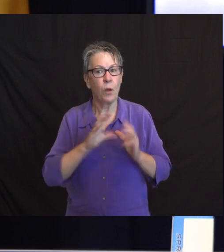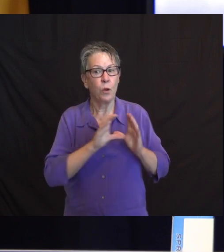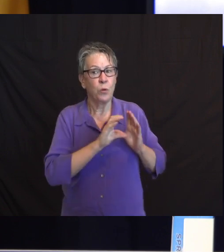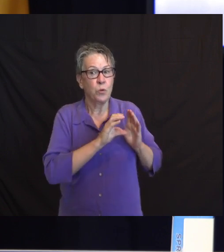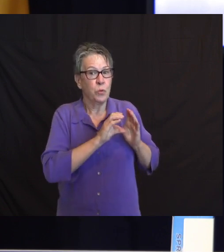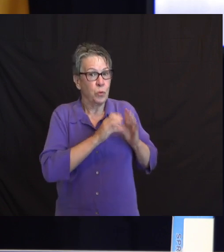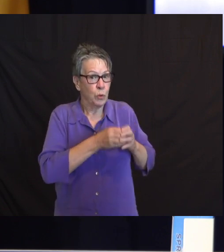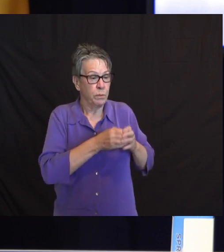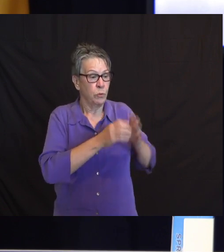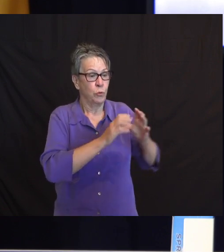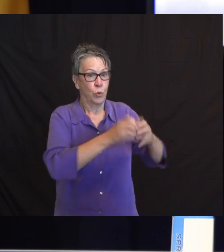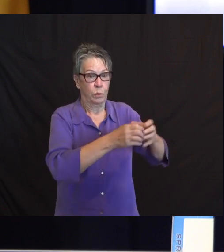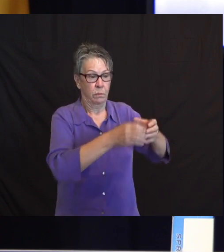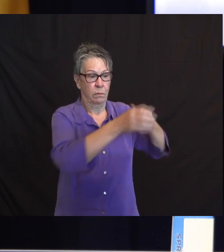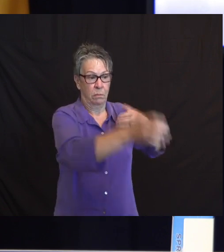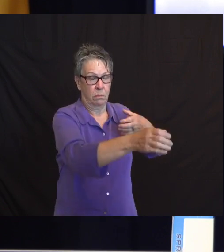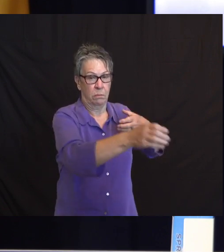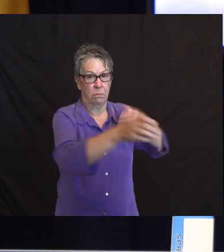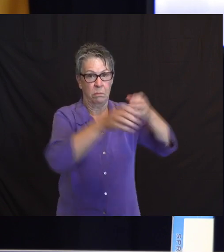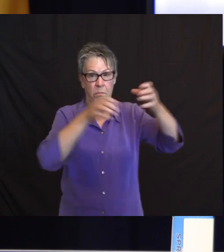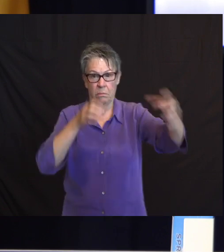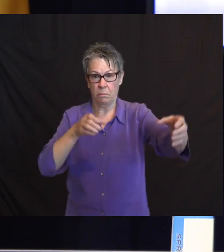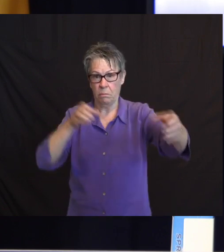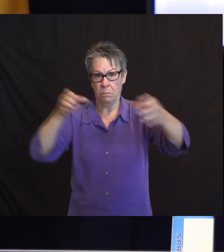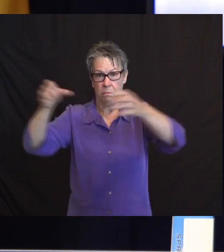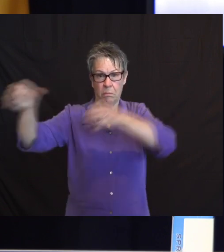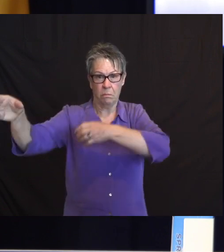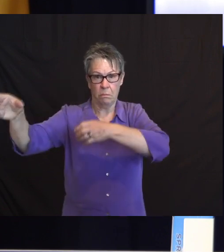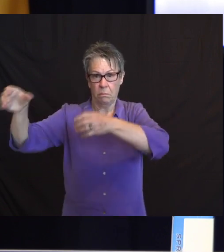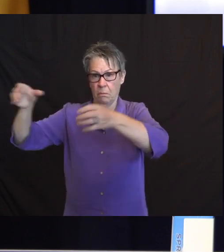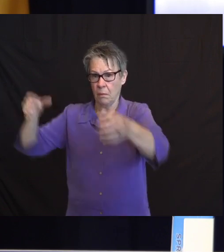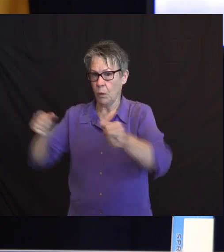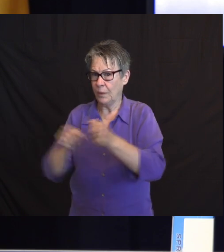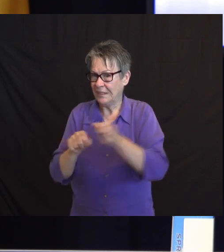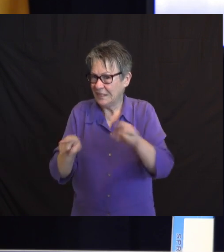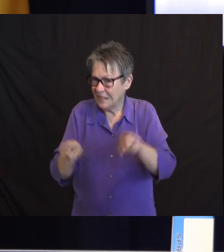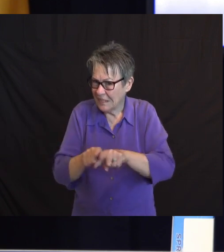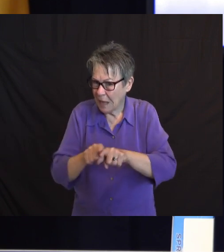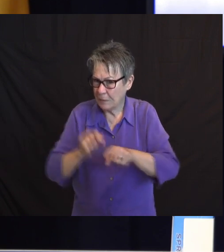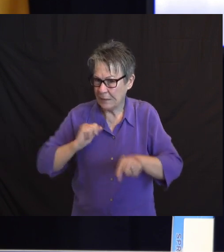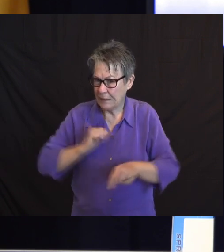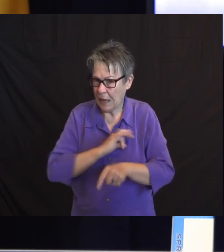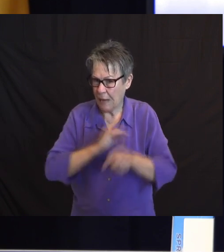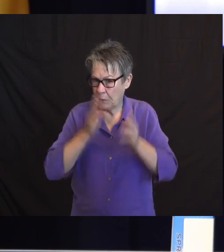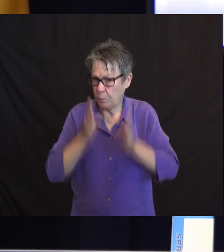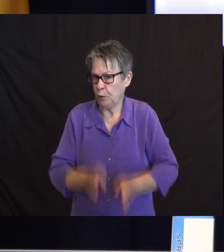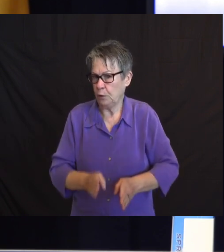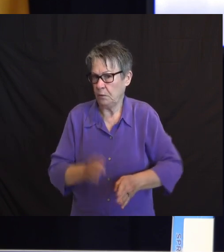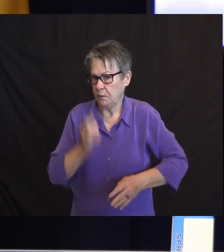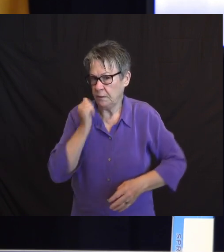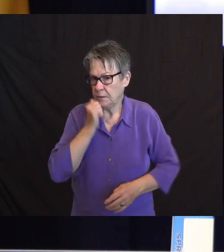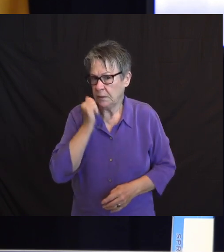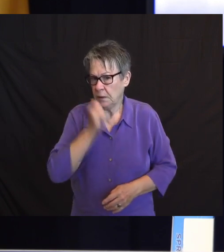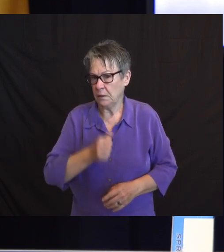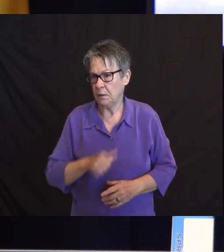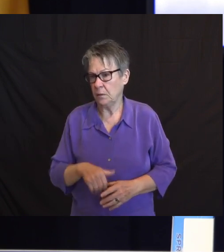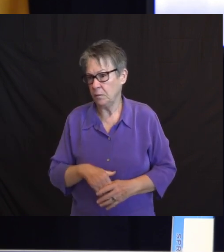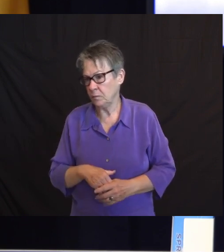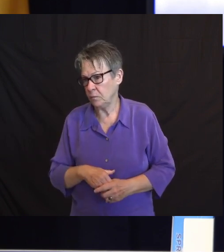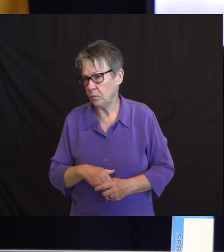of the exceptions. Cloth face coverings should not be put on children under the age of